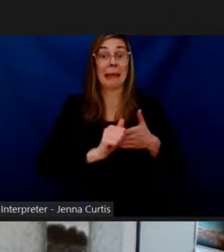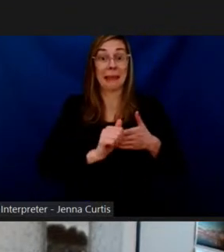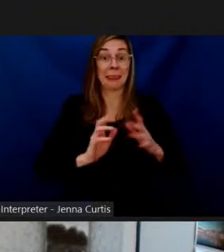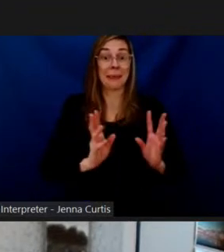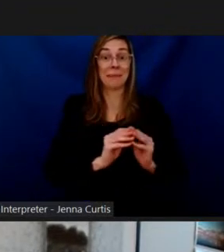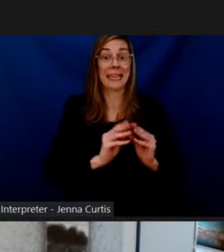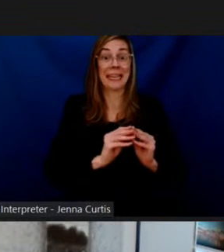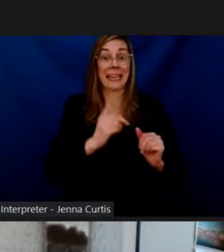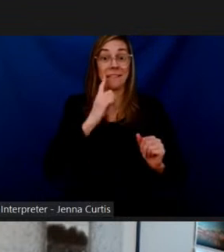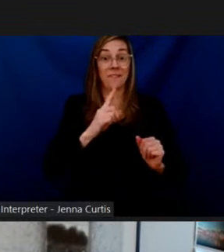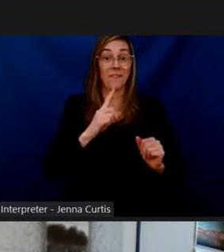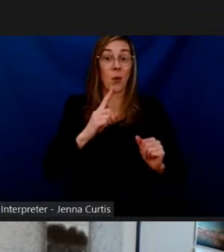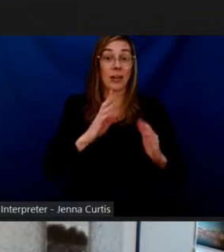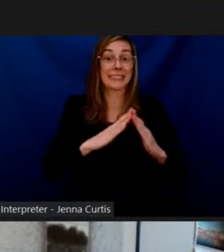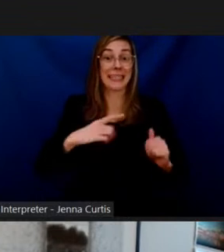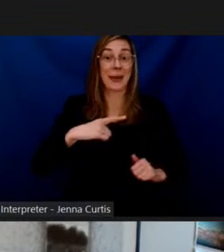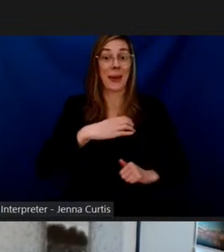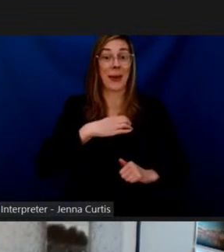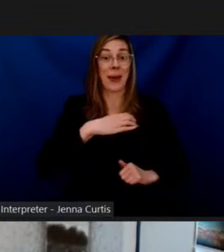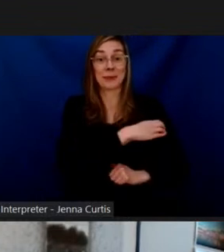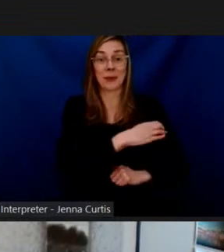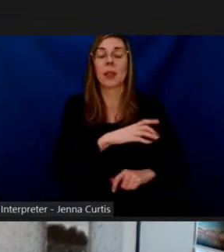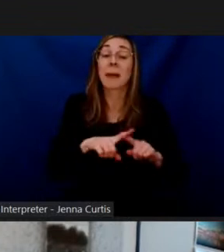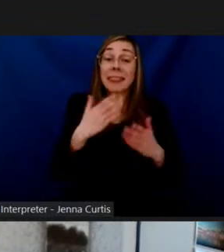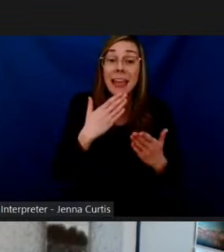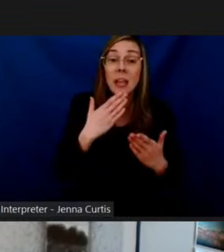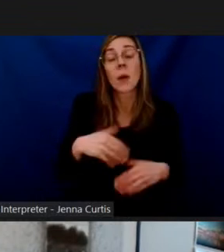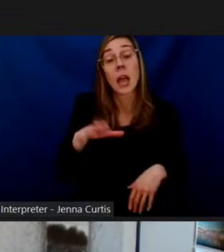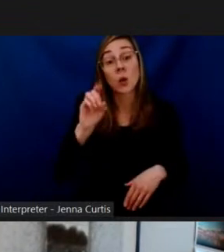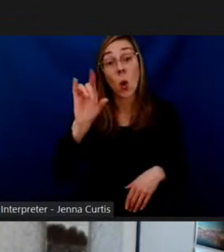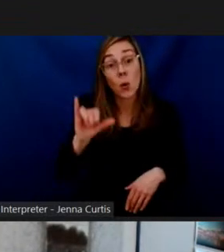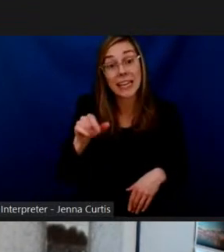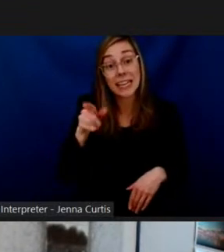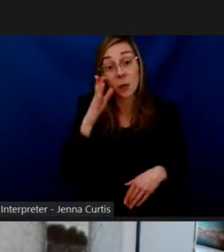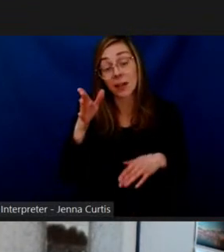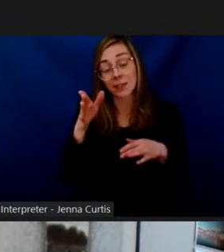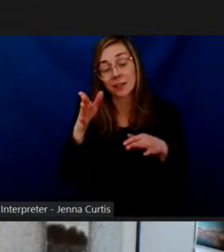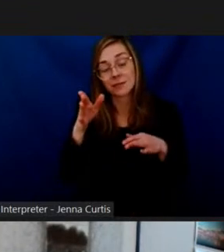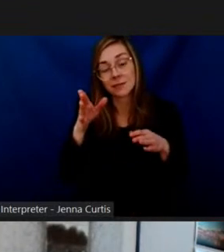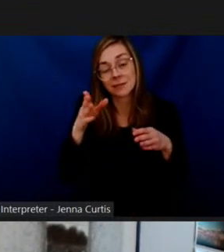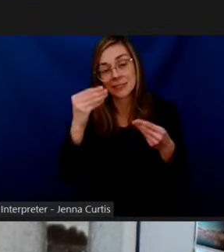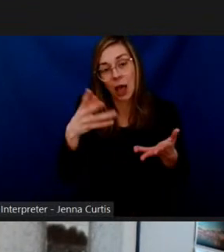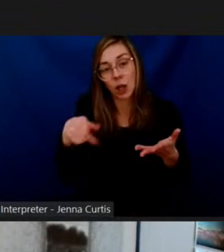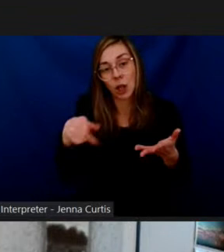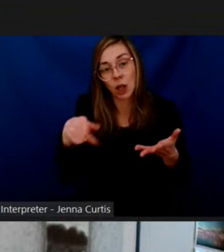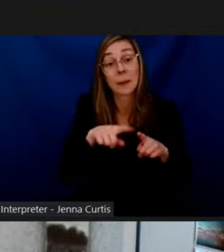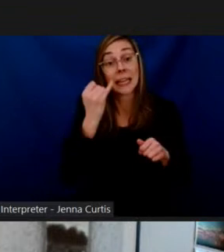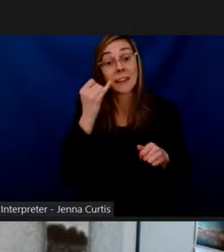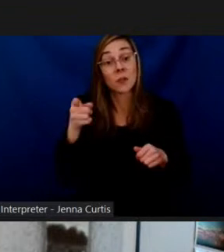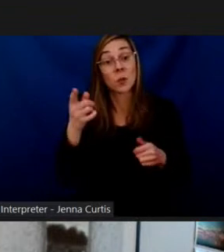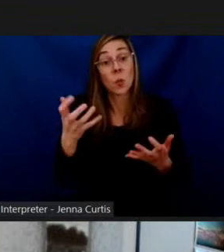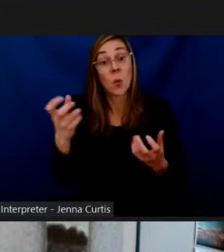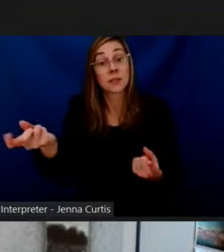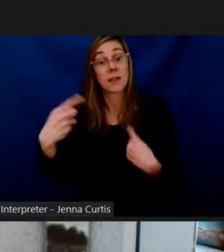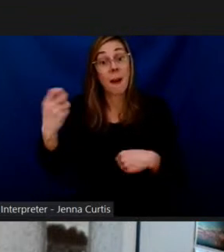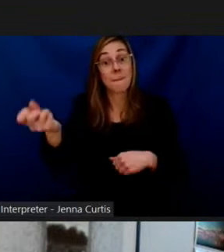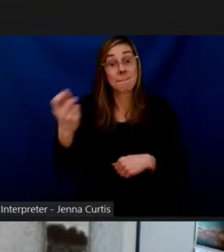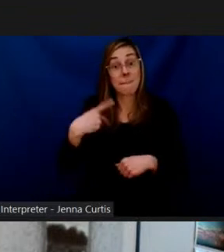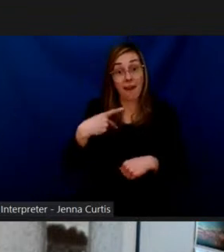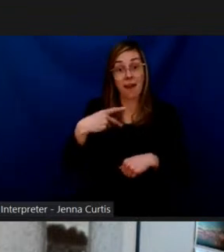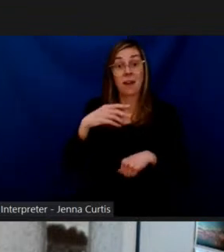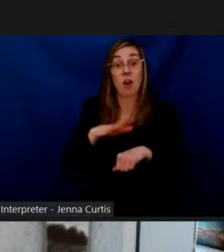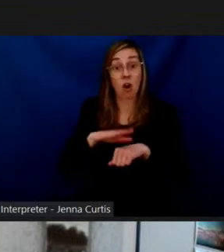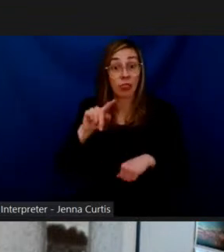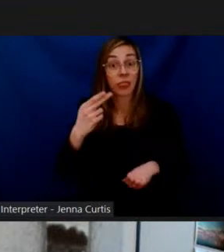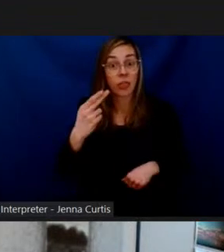want to thank everybody for being here. And Cody's going to tell everybody, if you want to come back on Thursday, we have a little more time planned, and I'd welcome